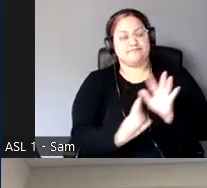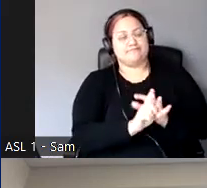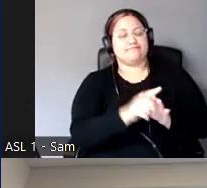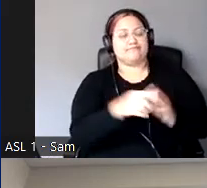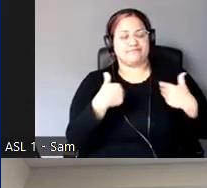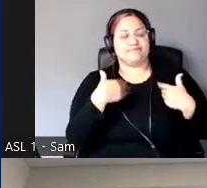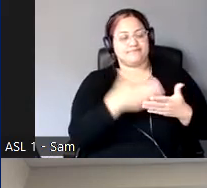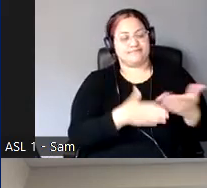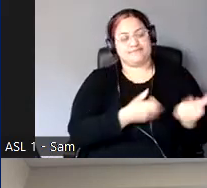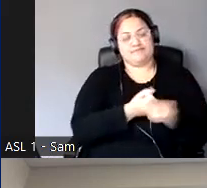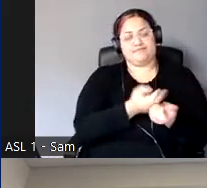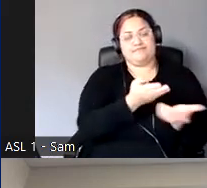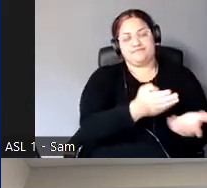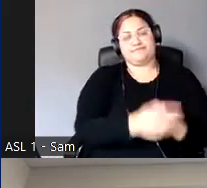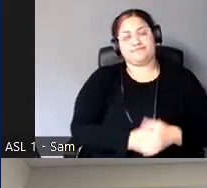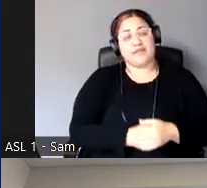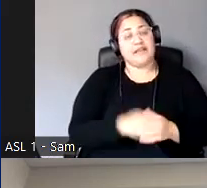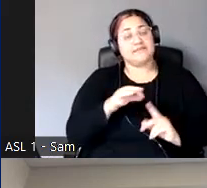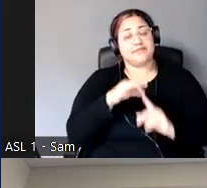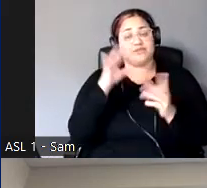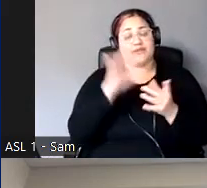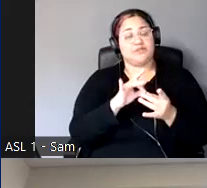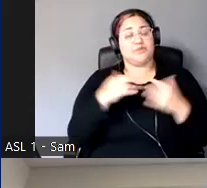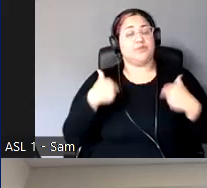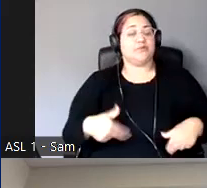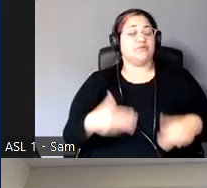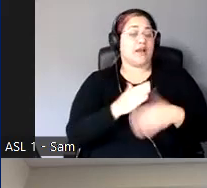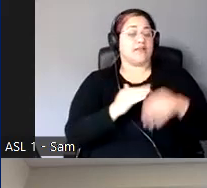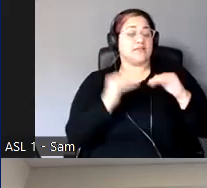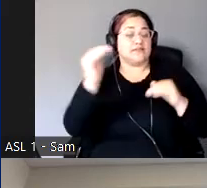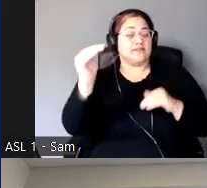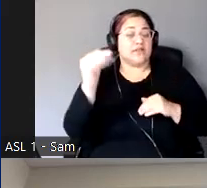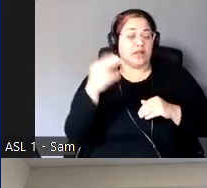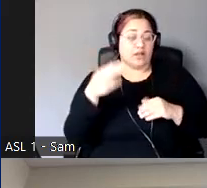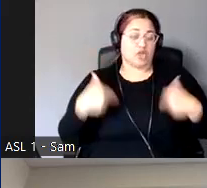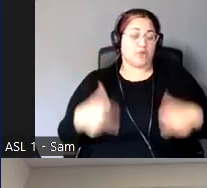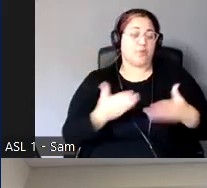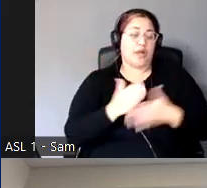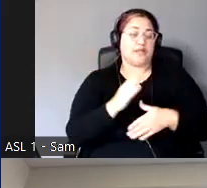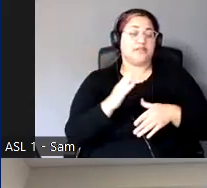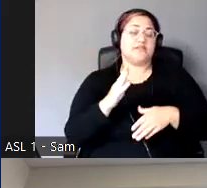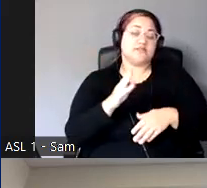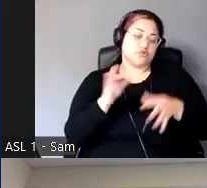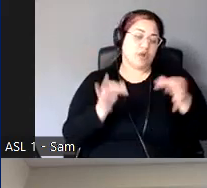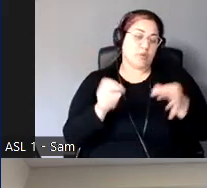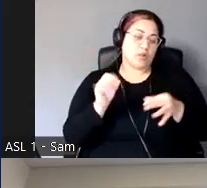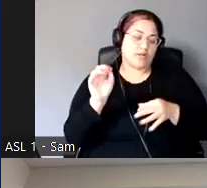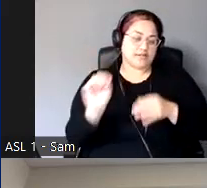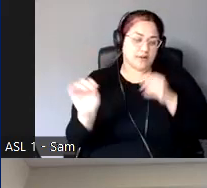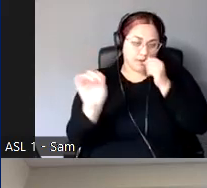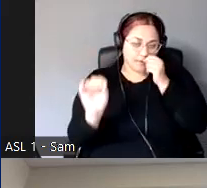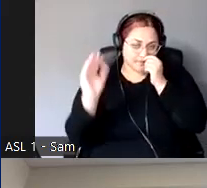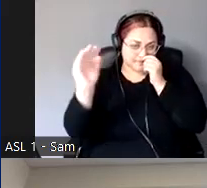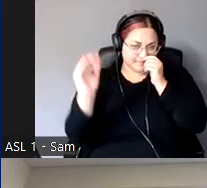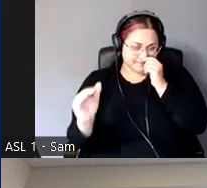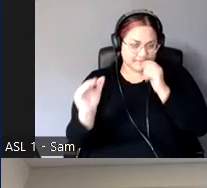tribunal, there's the Human Rights Tribunal of Ontario. And then if there's issues around capacity, the Office of the